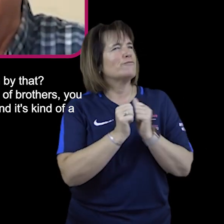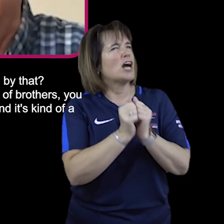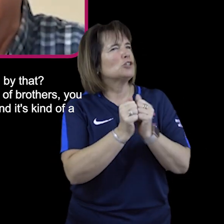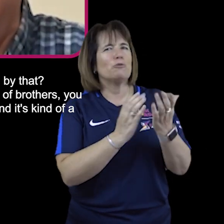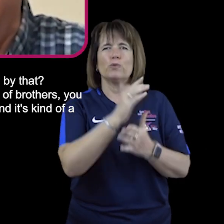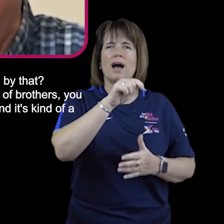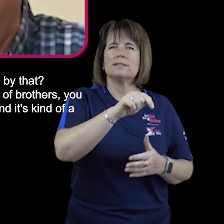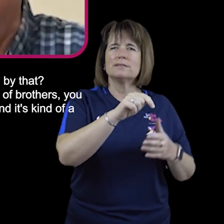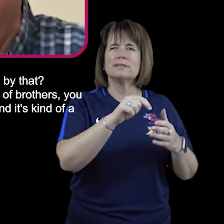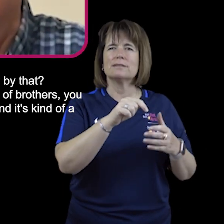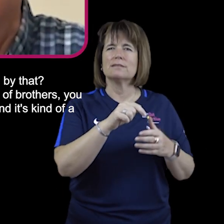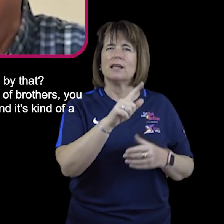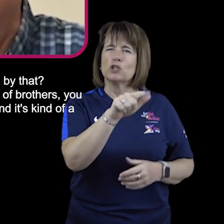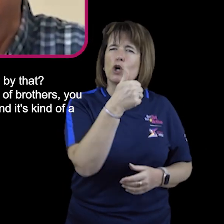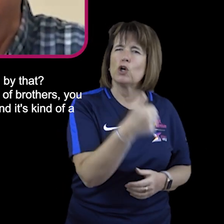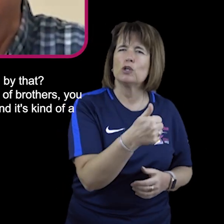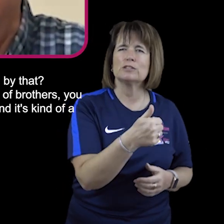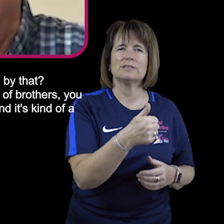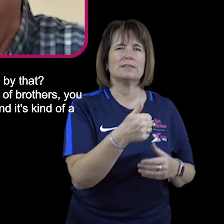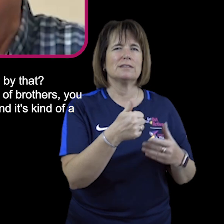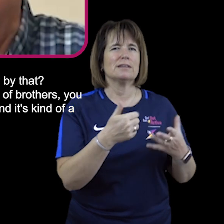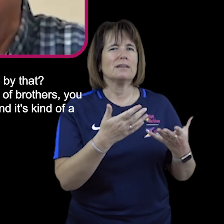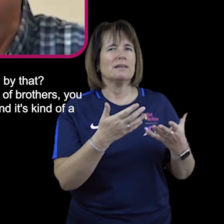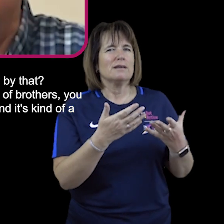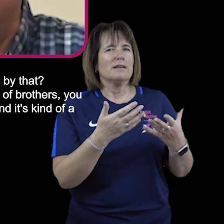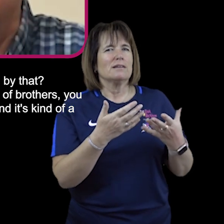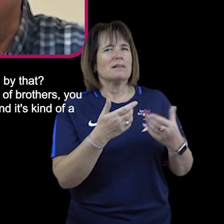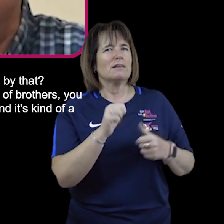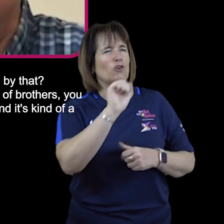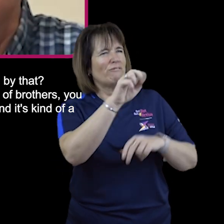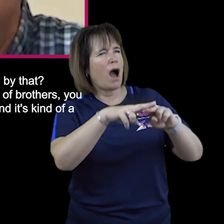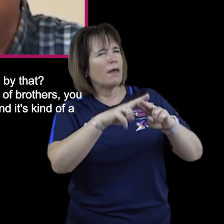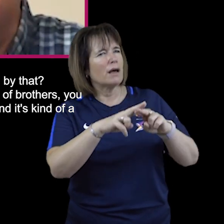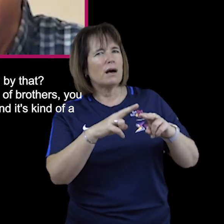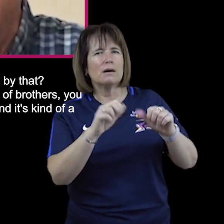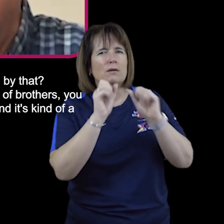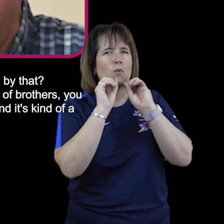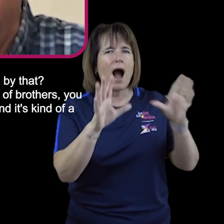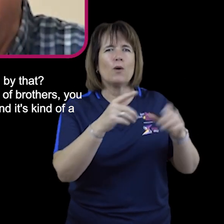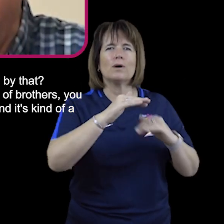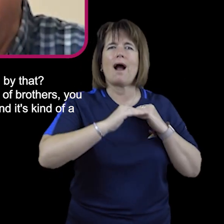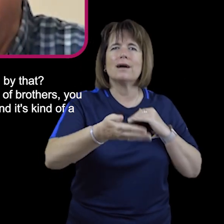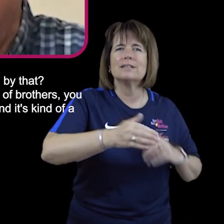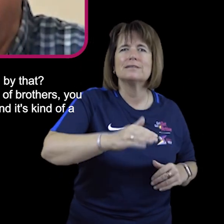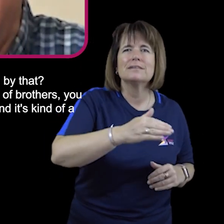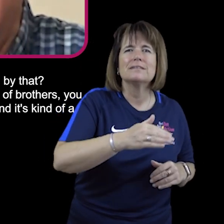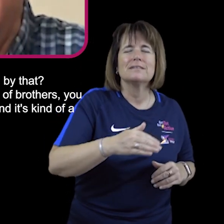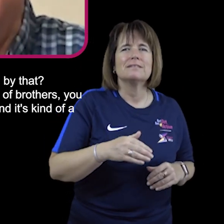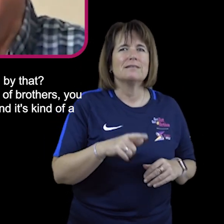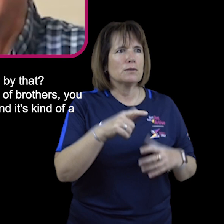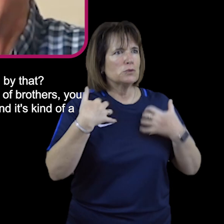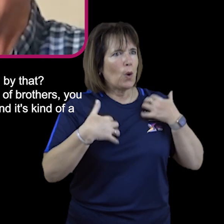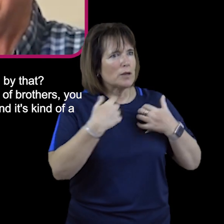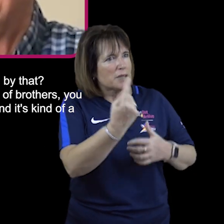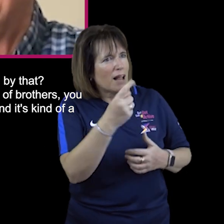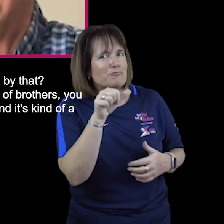brothers, the common theme. You've obviously made some tremendous friendships with this. You're doing good as well. And it's kind of a bit of a